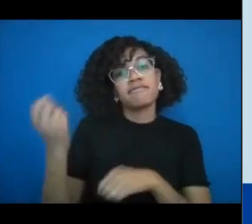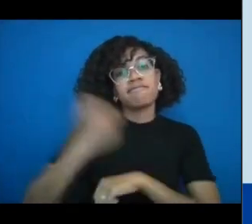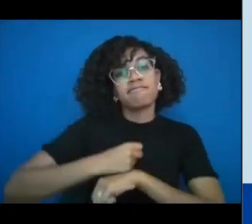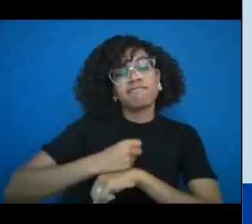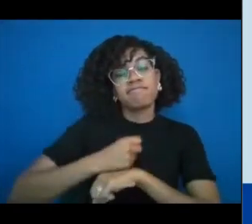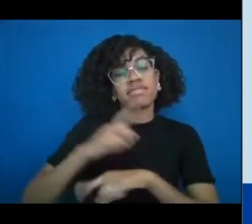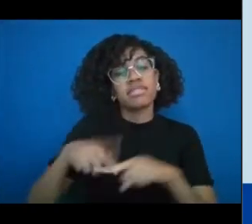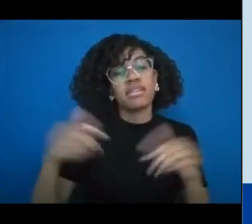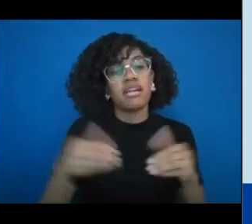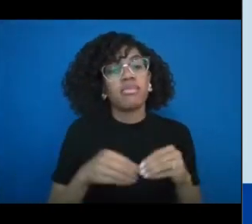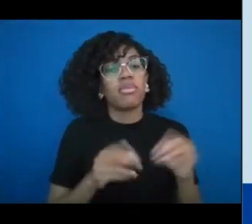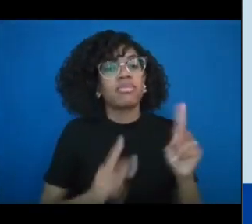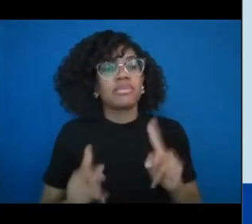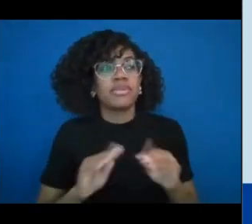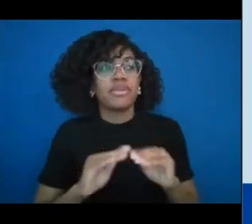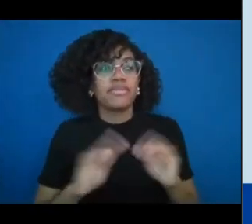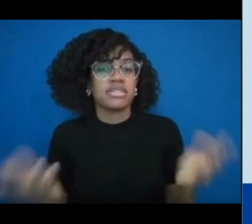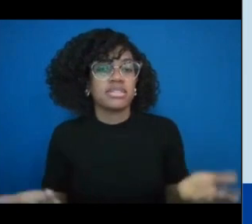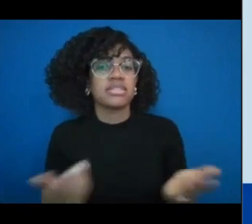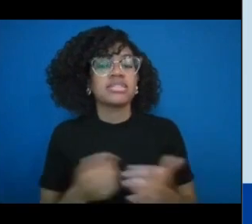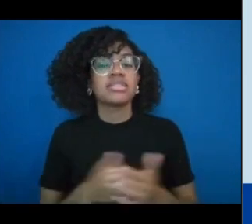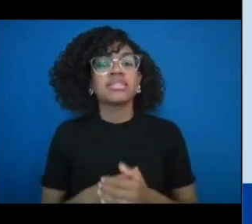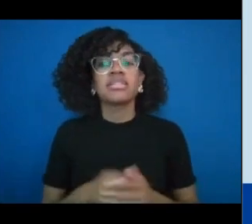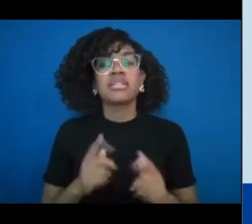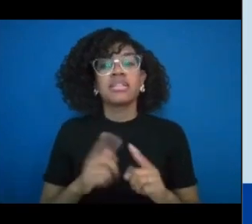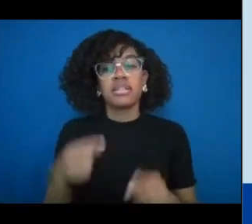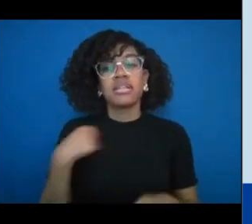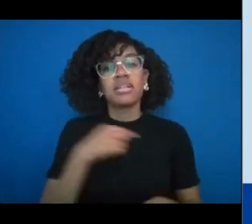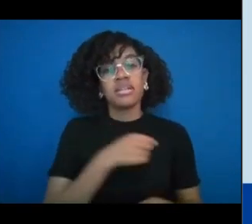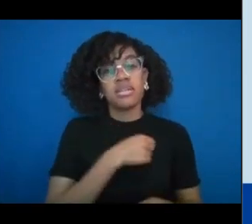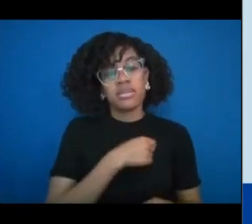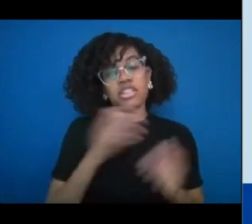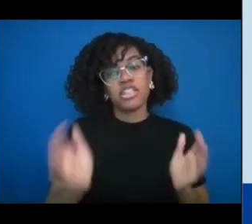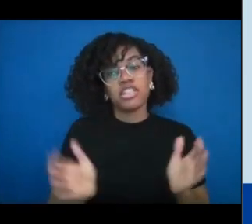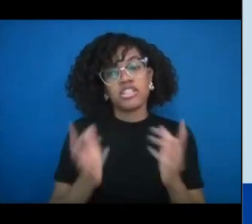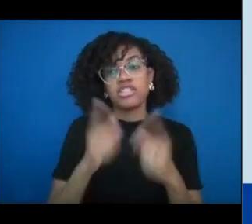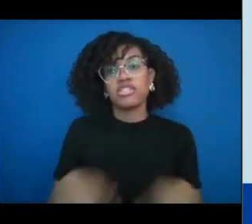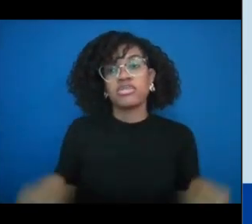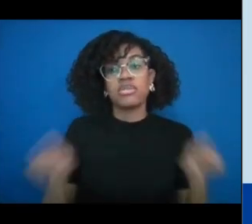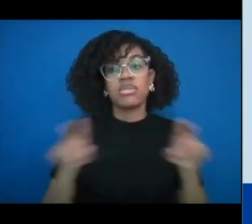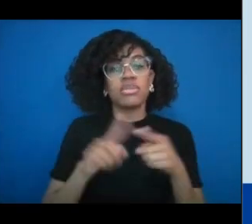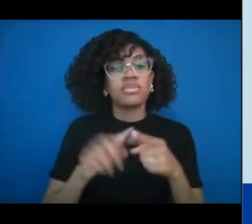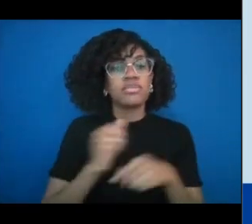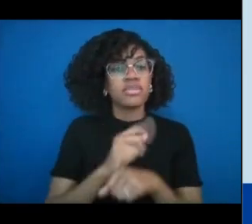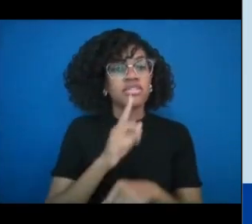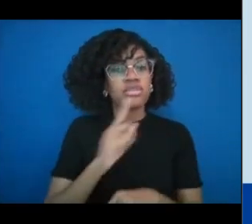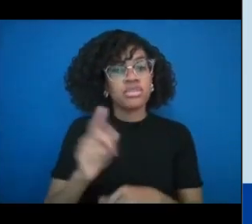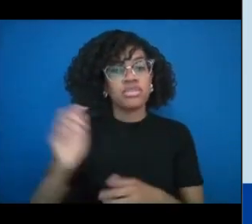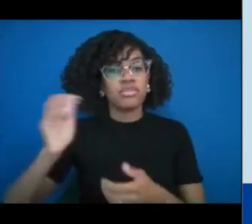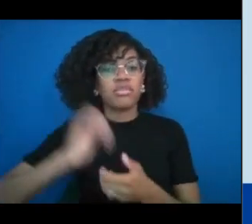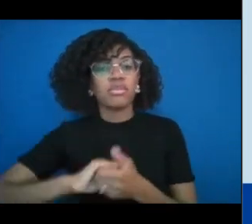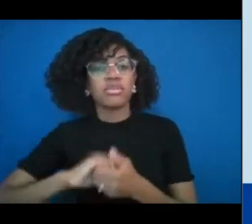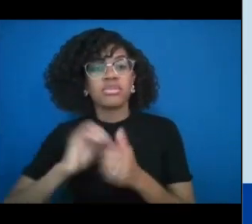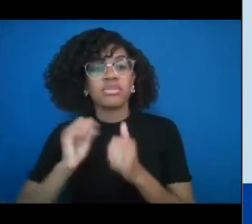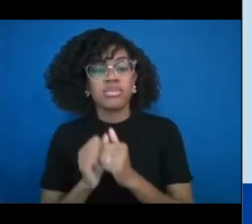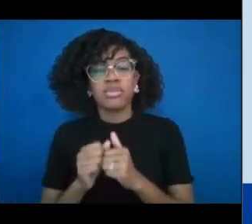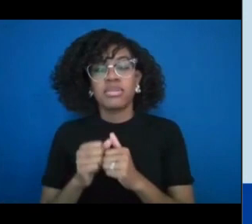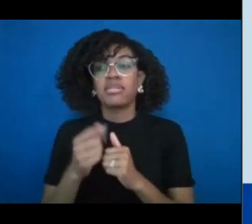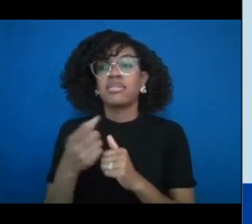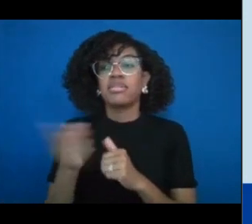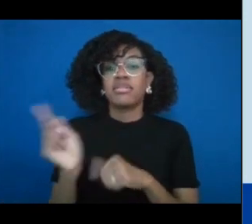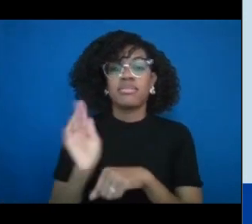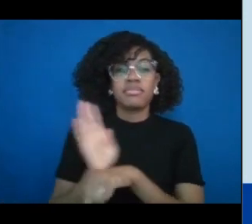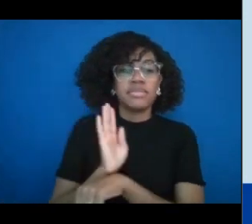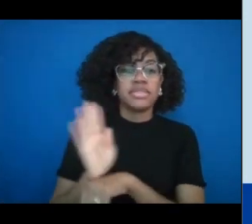but we encourage you to make sure you're partnering with folks who are